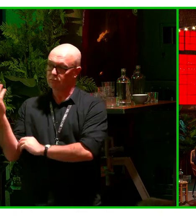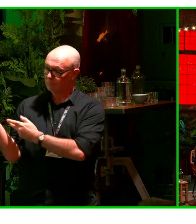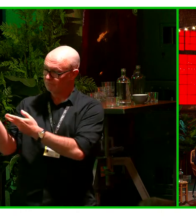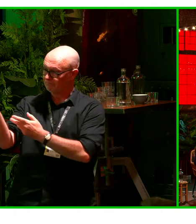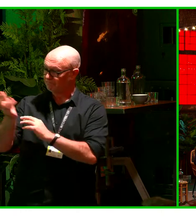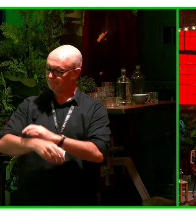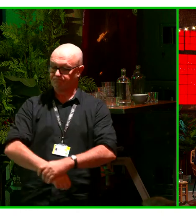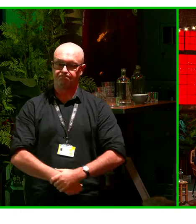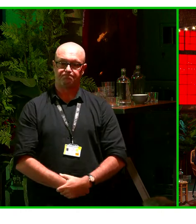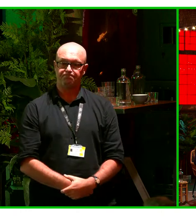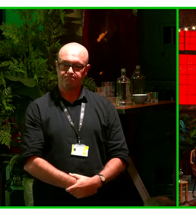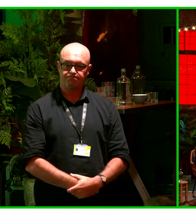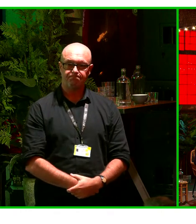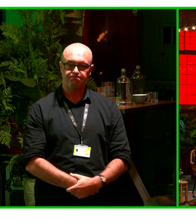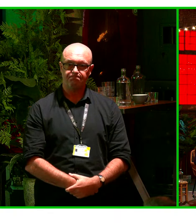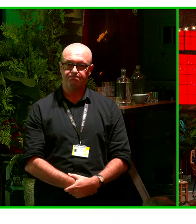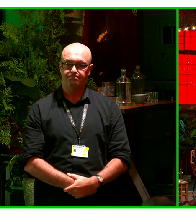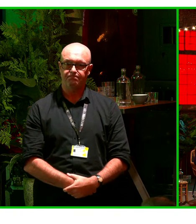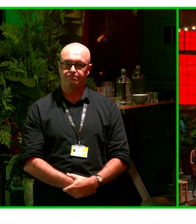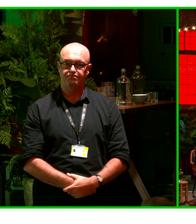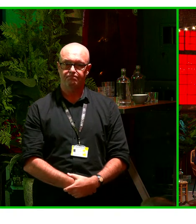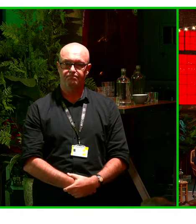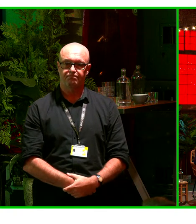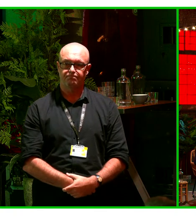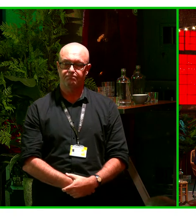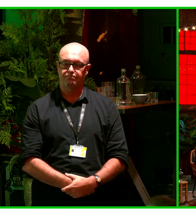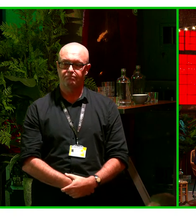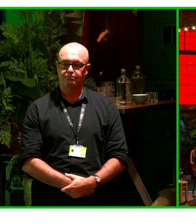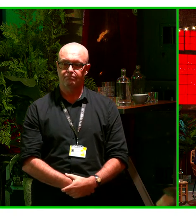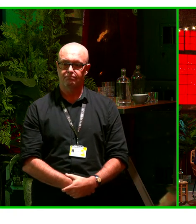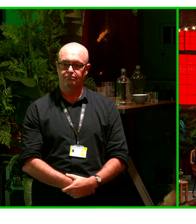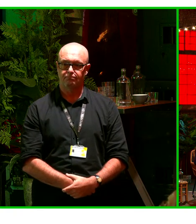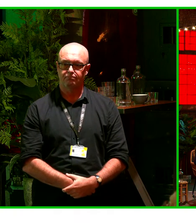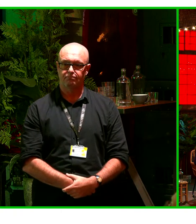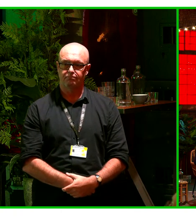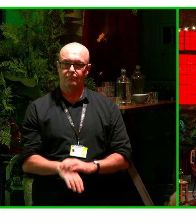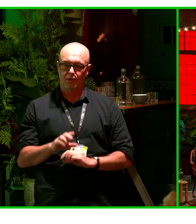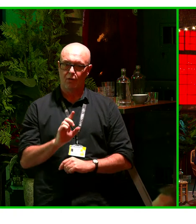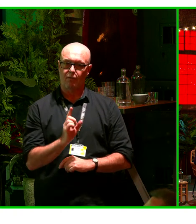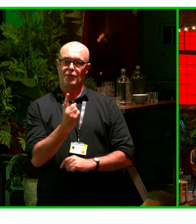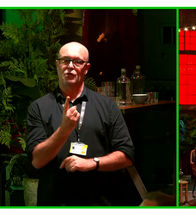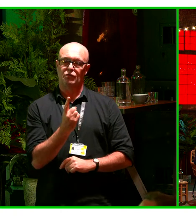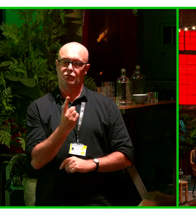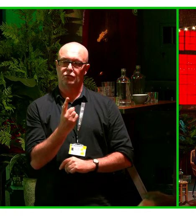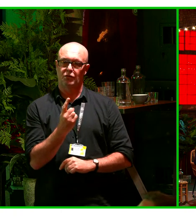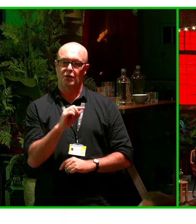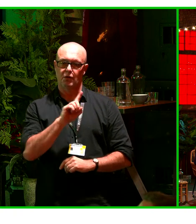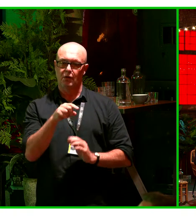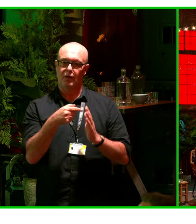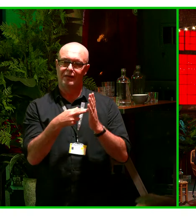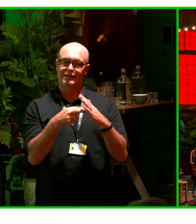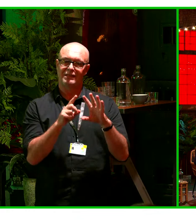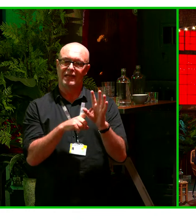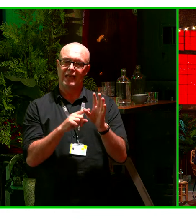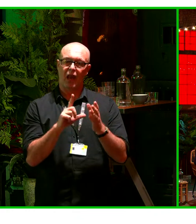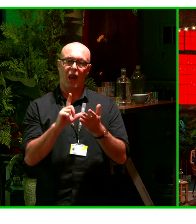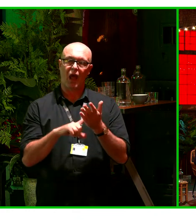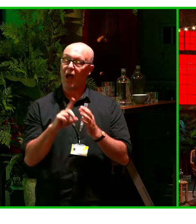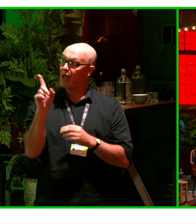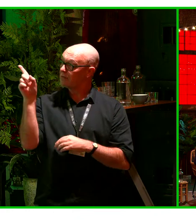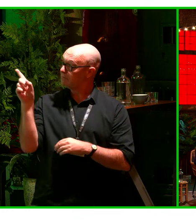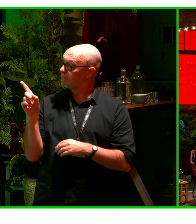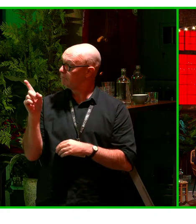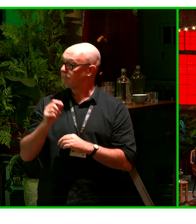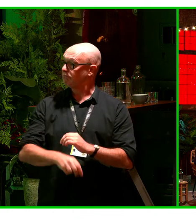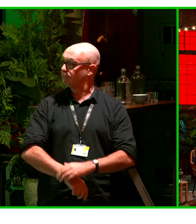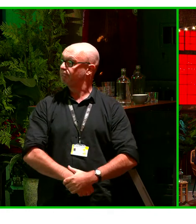turned up to listen to them rather than to me. So without further ado, I'm delighted to introduce our first speaker, Jenny Lyne, who's Senior Project Manager